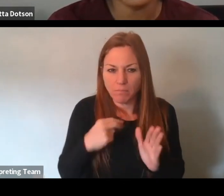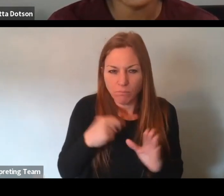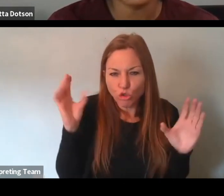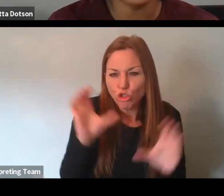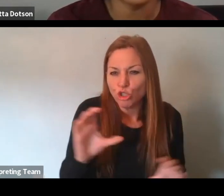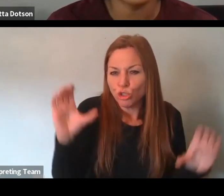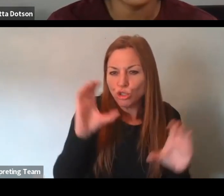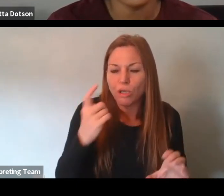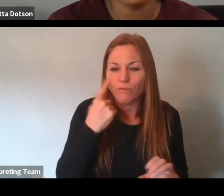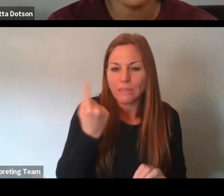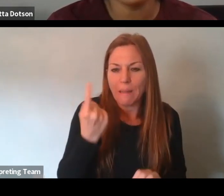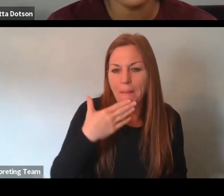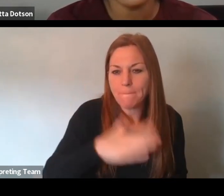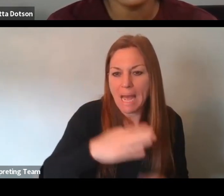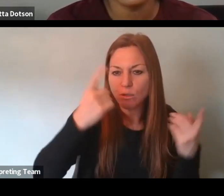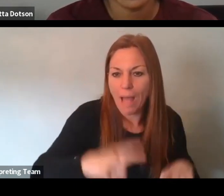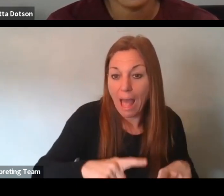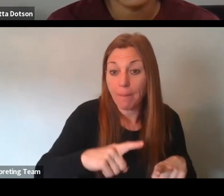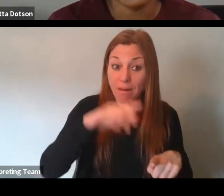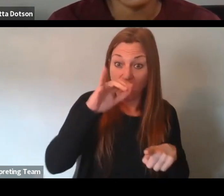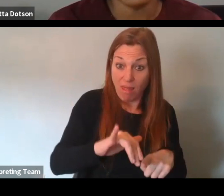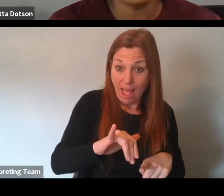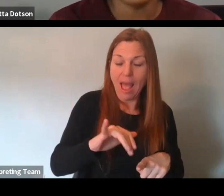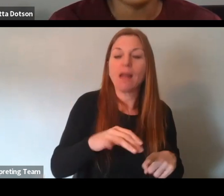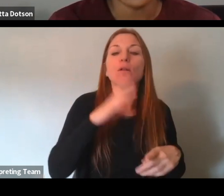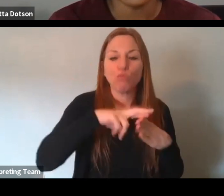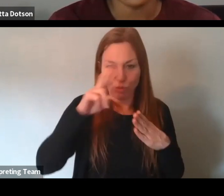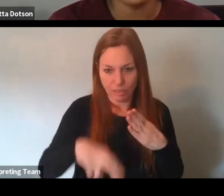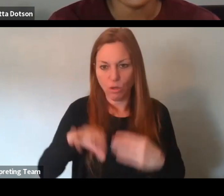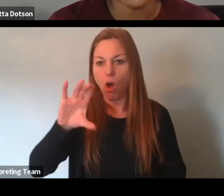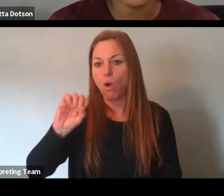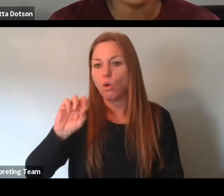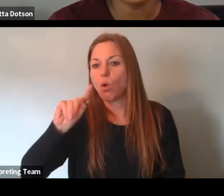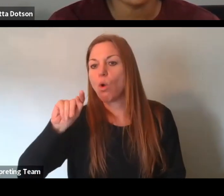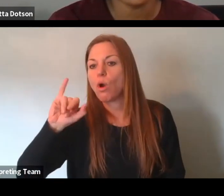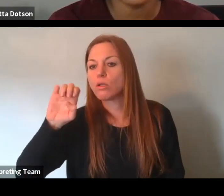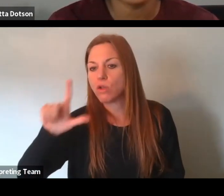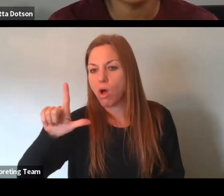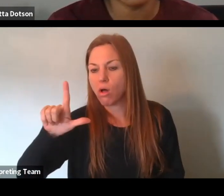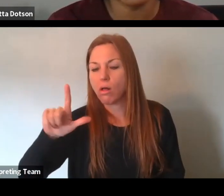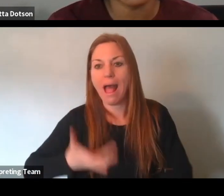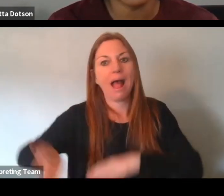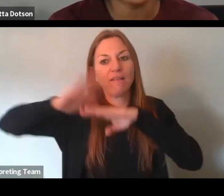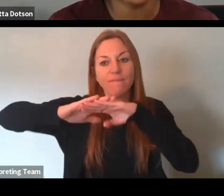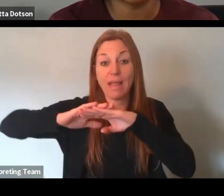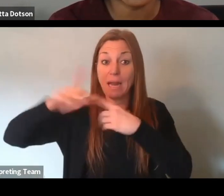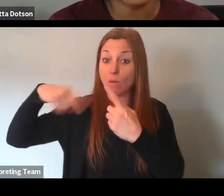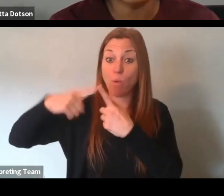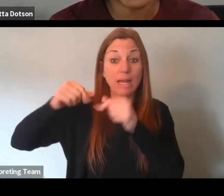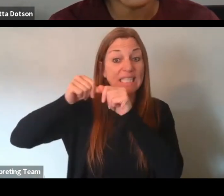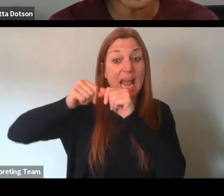know that when cortisol stays elevated, we can lose neurons in the hippocampus. We know that